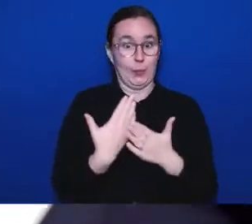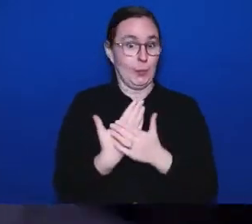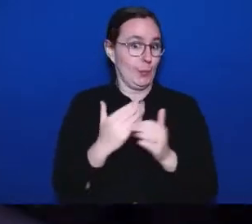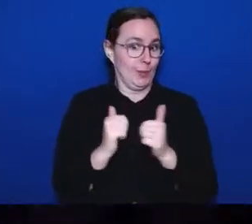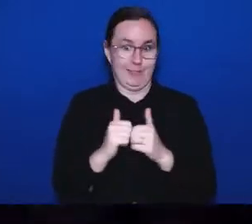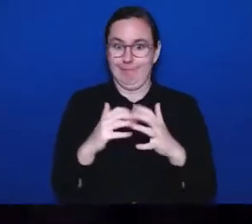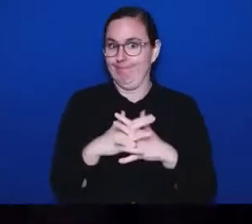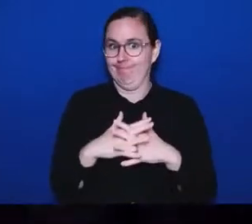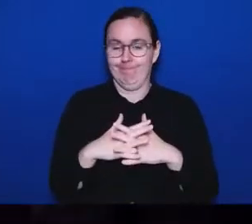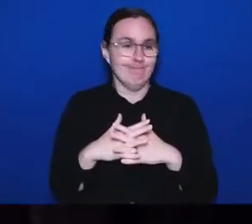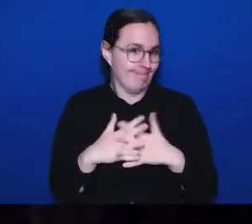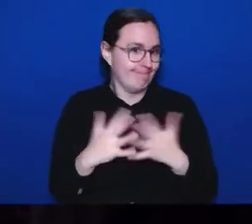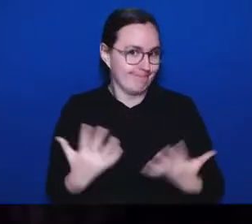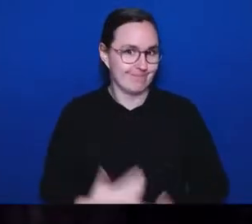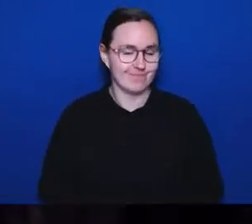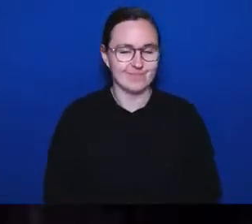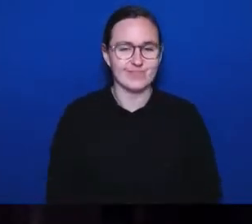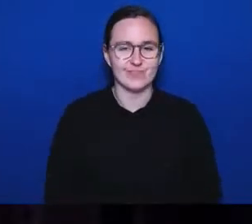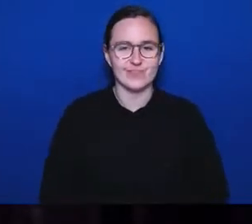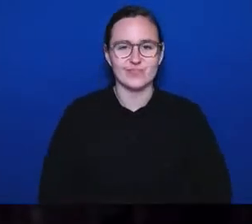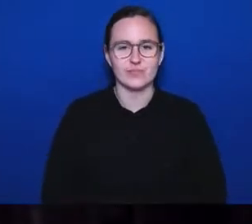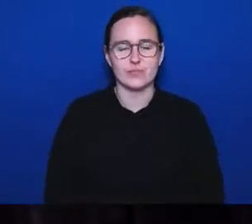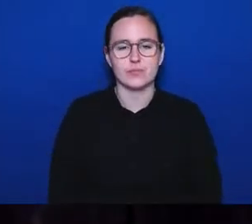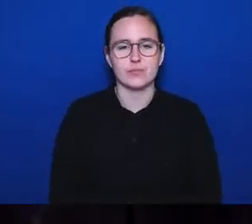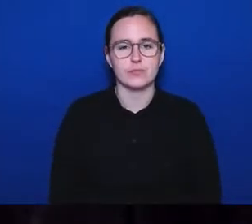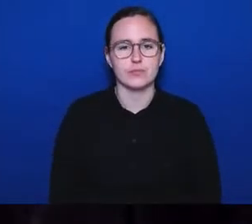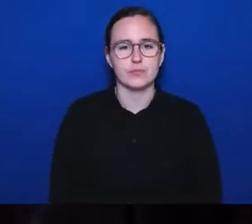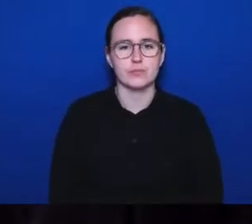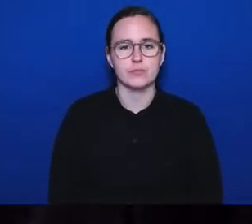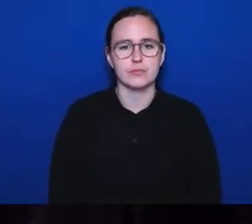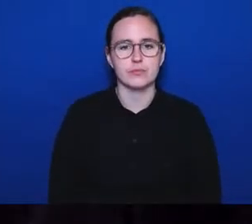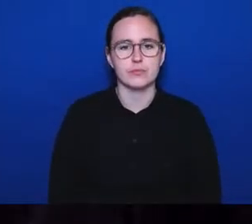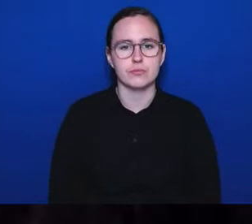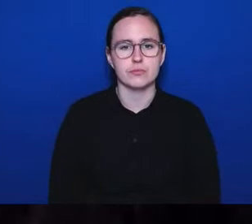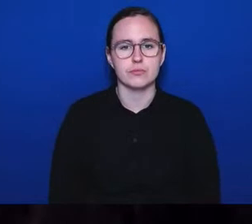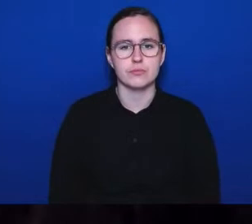Our next question is for Richard Zussman, Global News. Please go ahead.